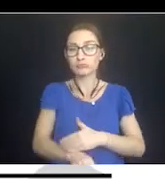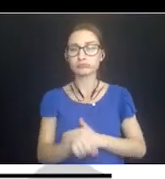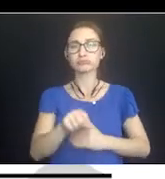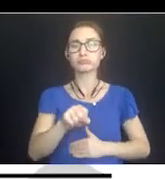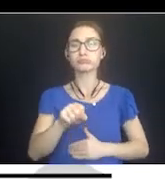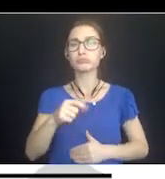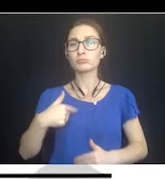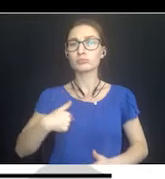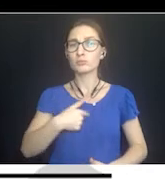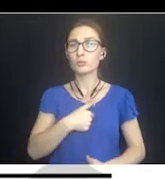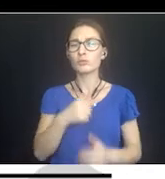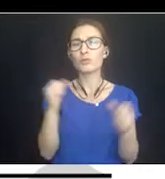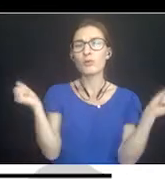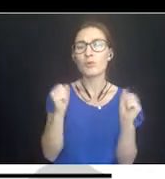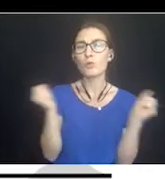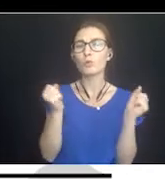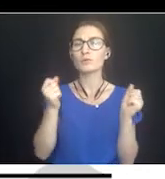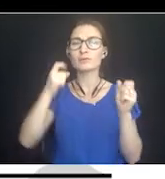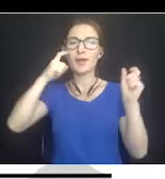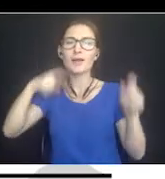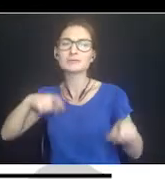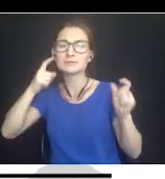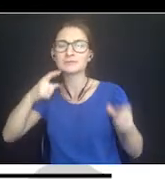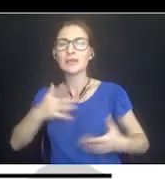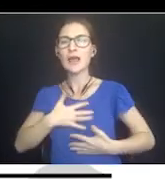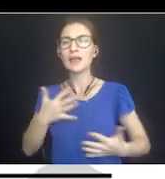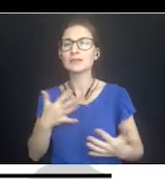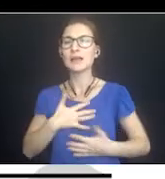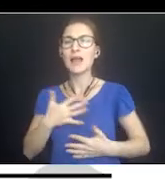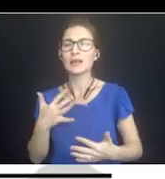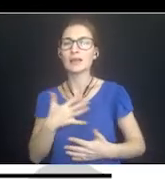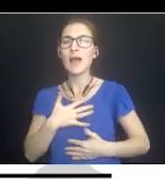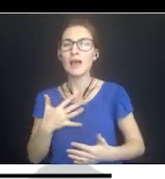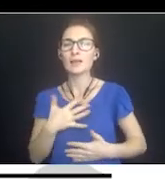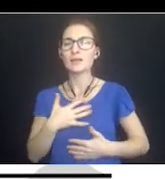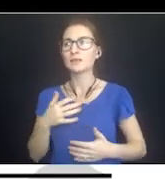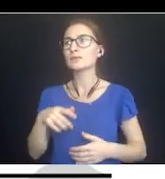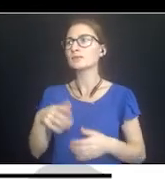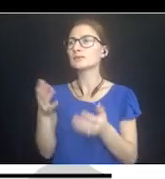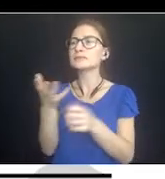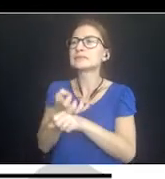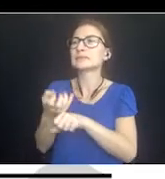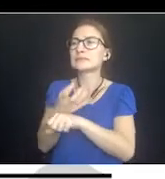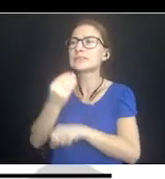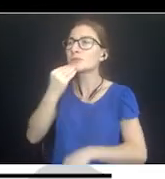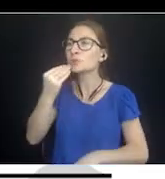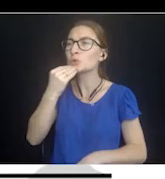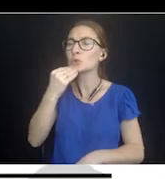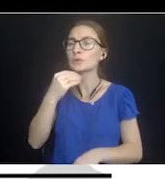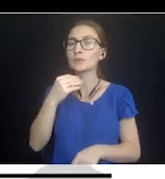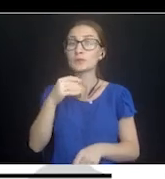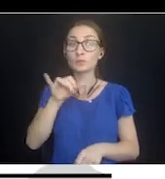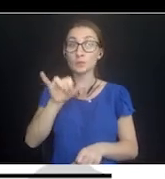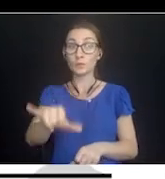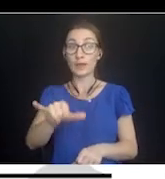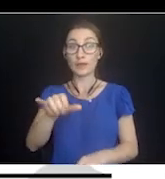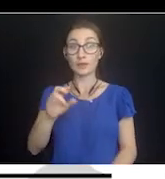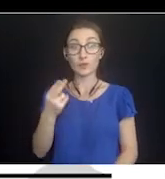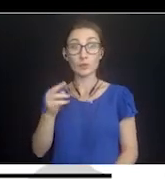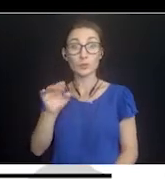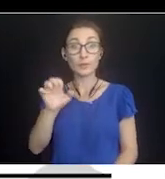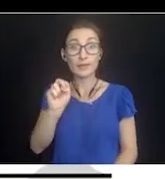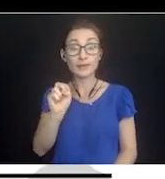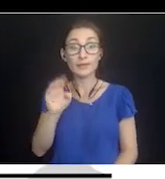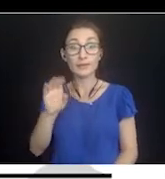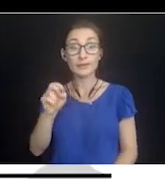then we're cast out into a world that's cold, where we have to cry and gasp for air and cry to get our